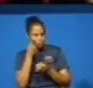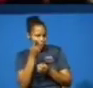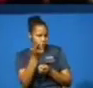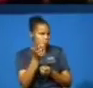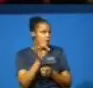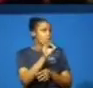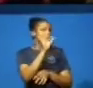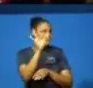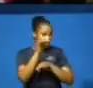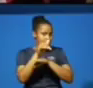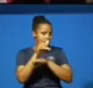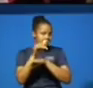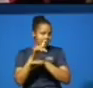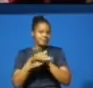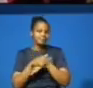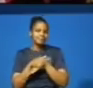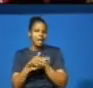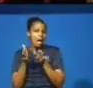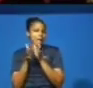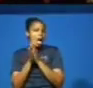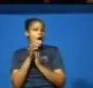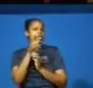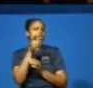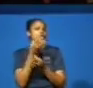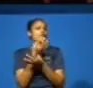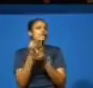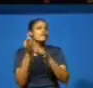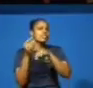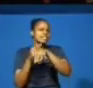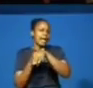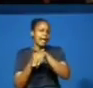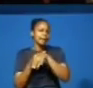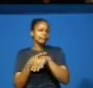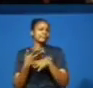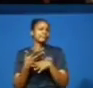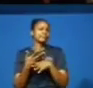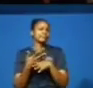I'm going to ask you to, in your spare time, go over the 11th.